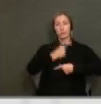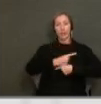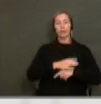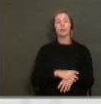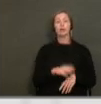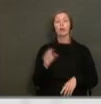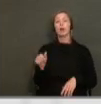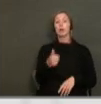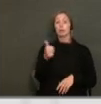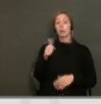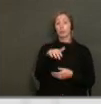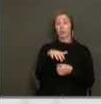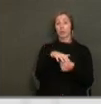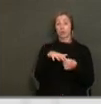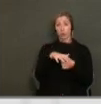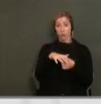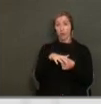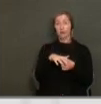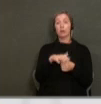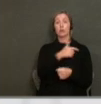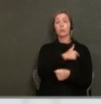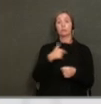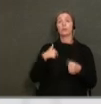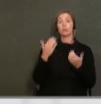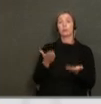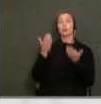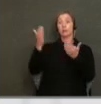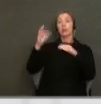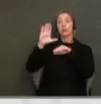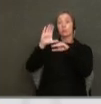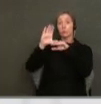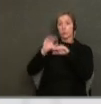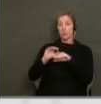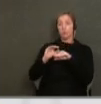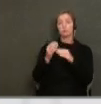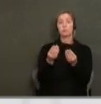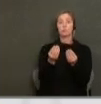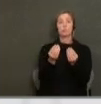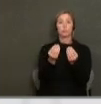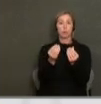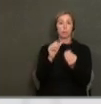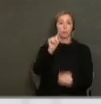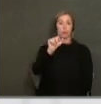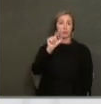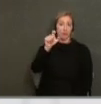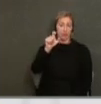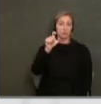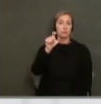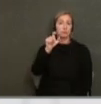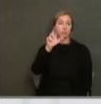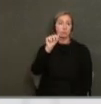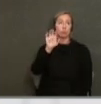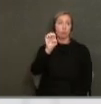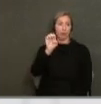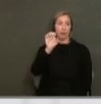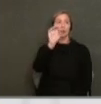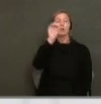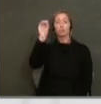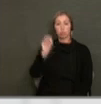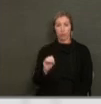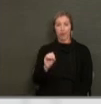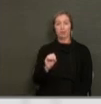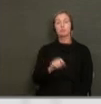property tax rate is that we are proposing a reduction to the property tax rate to the city portion of